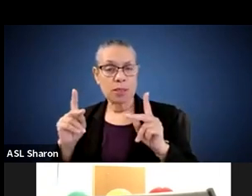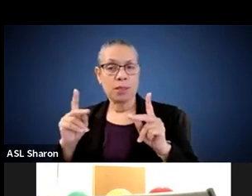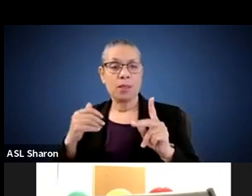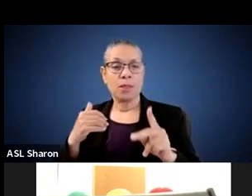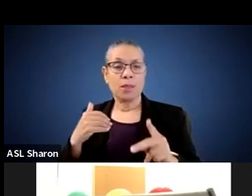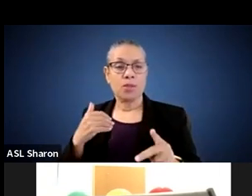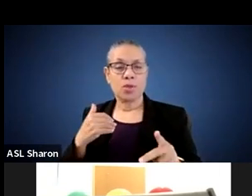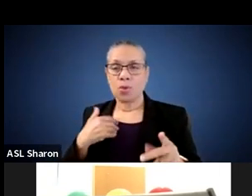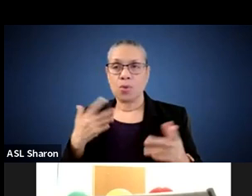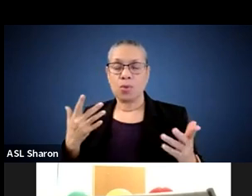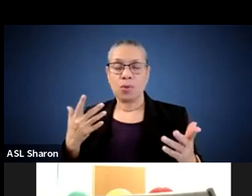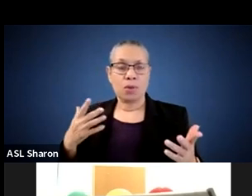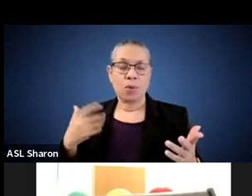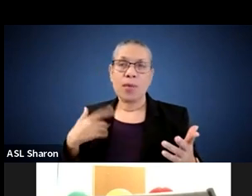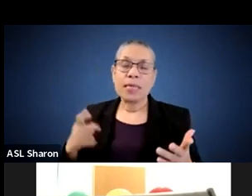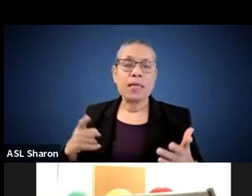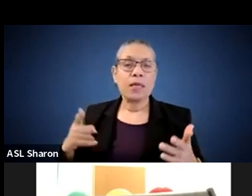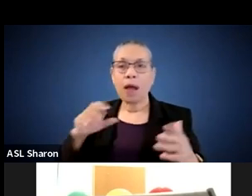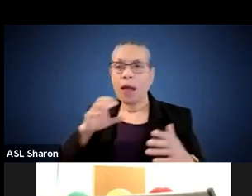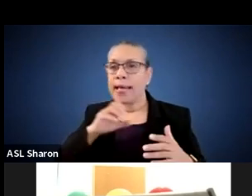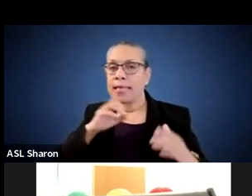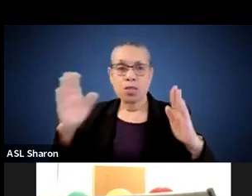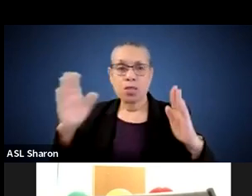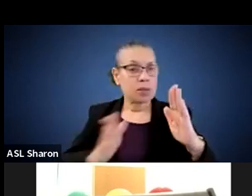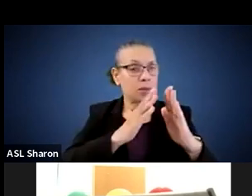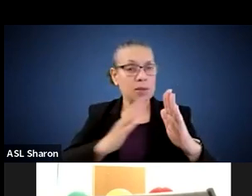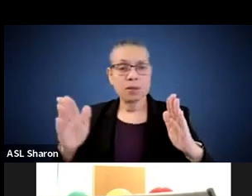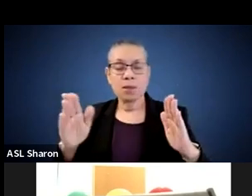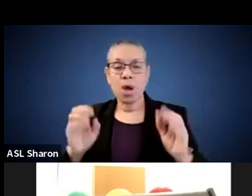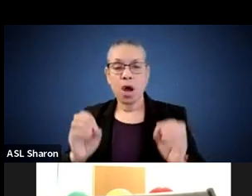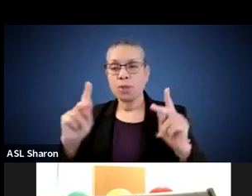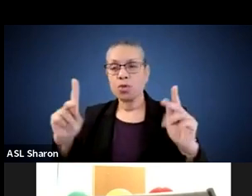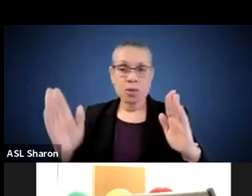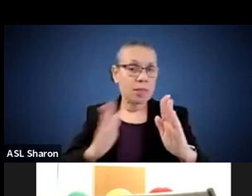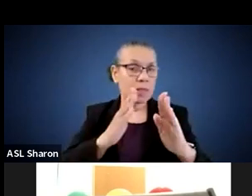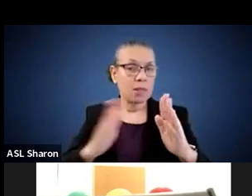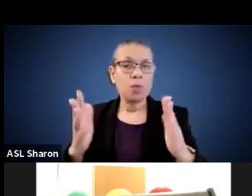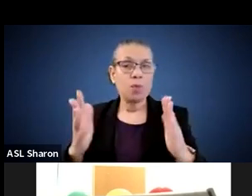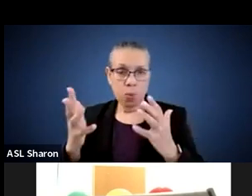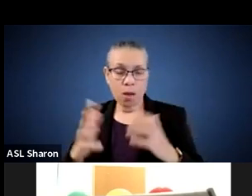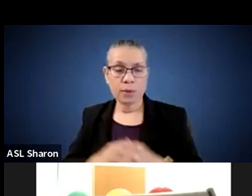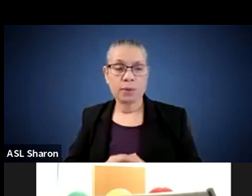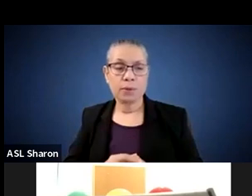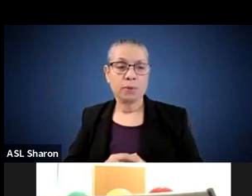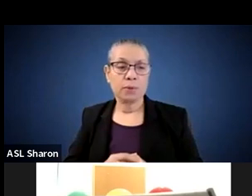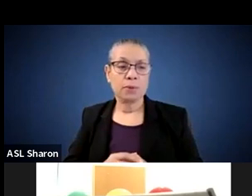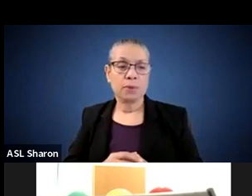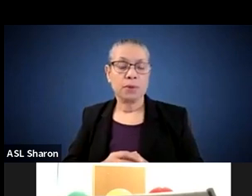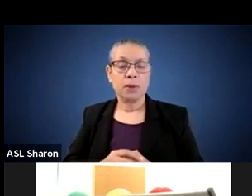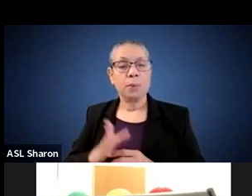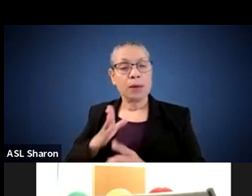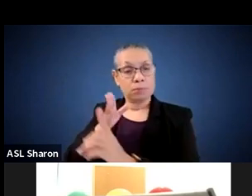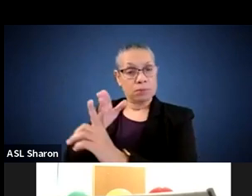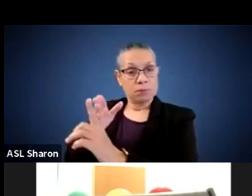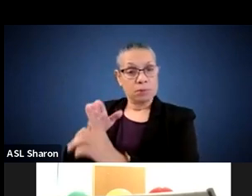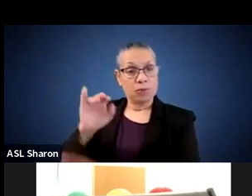blanket right for our young people at all ages opportunities um one of the things that we are we will be attempting to do with the job he's going